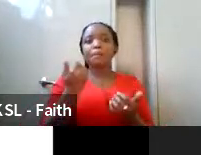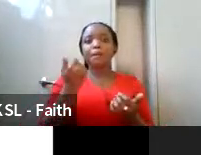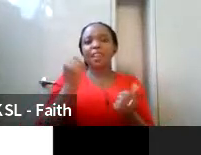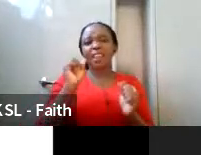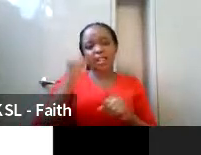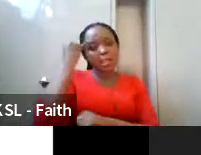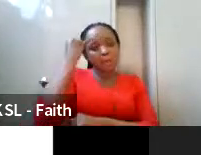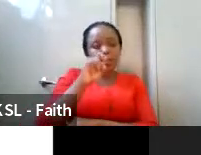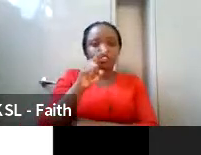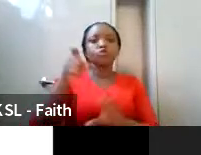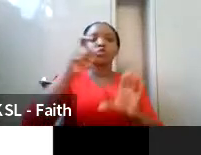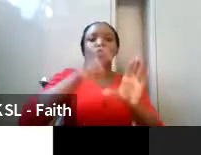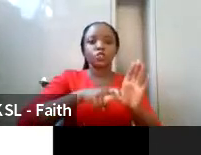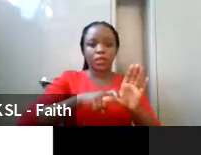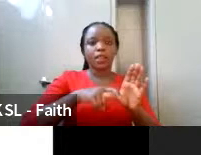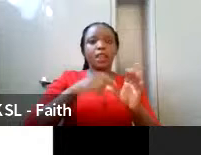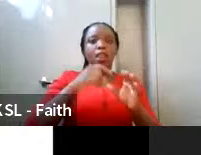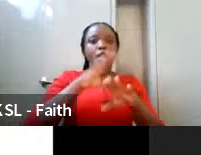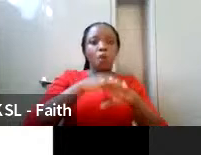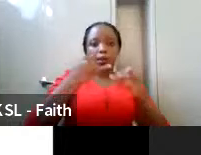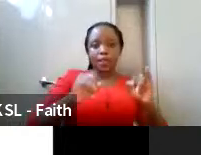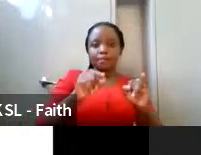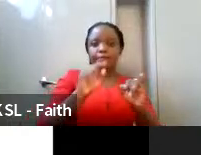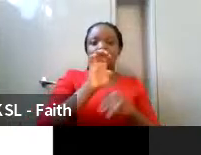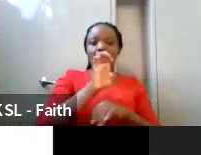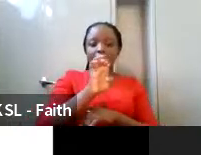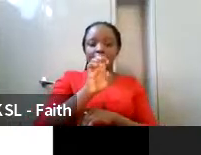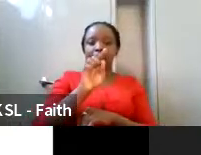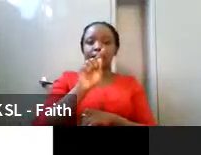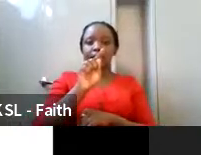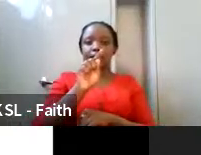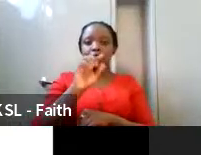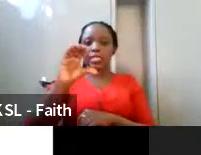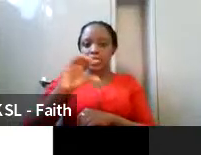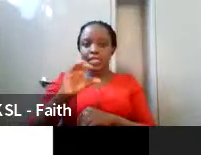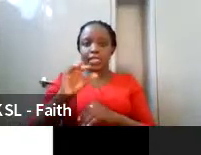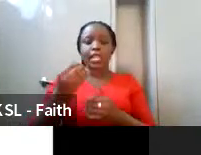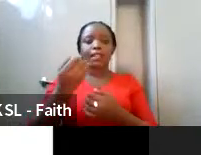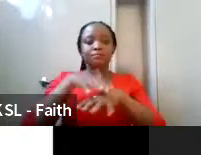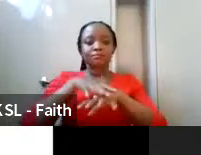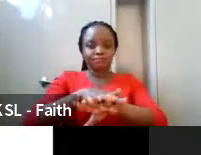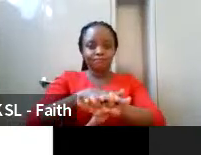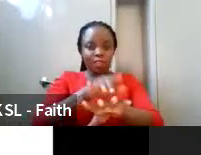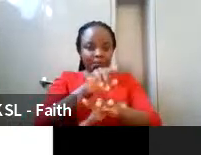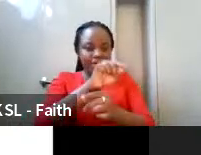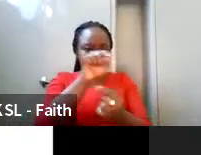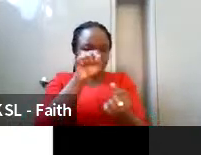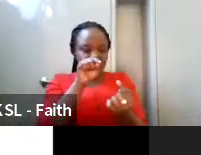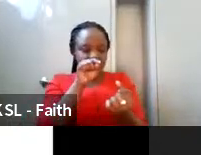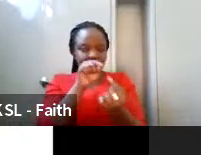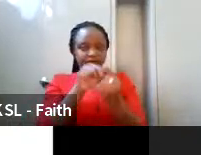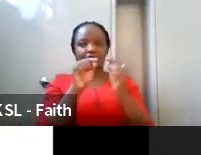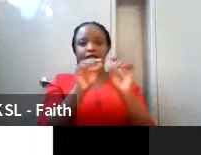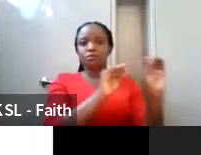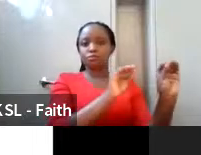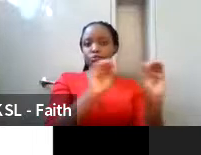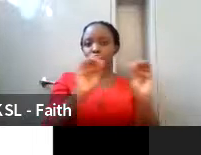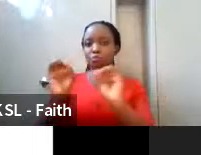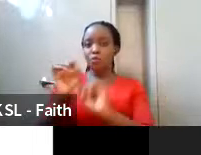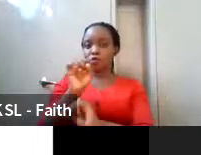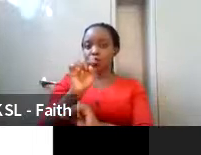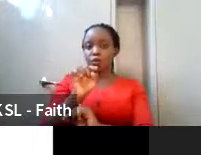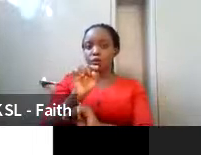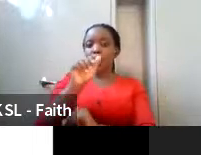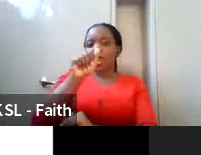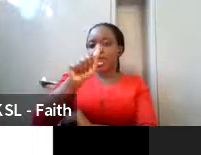our eTIMS Lite solution, which is the eCitizen integration. So that specifically picks your